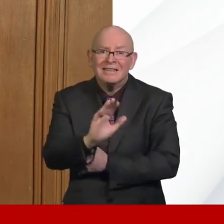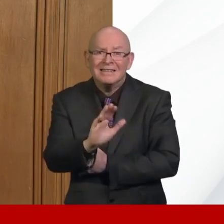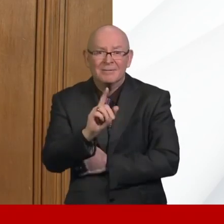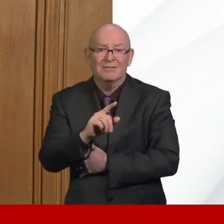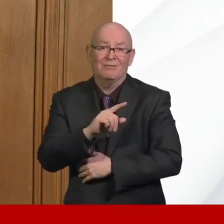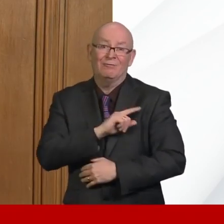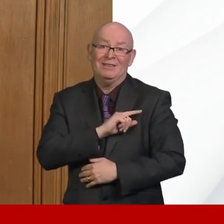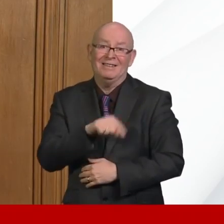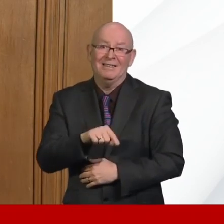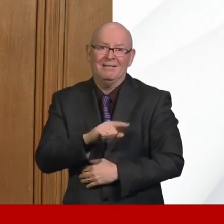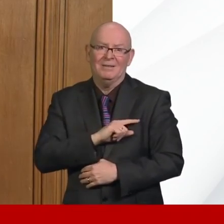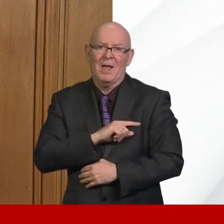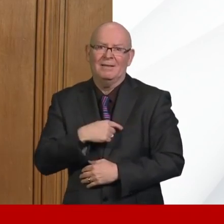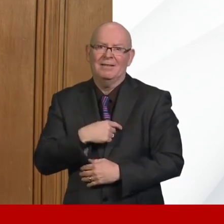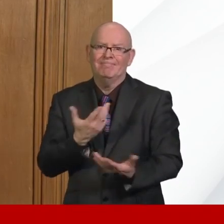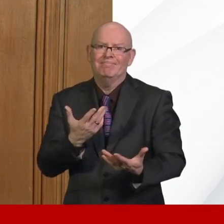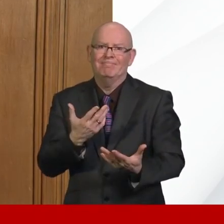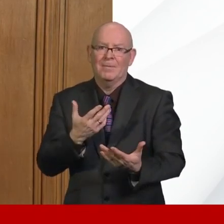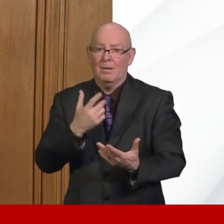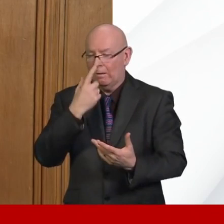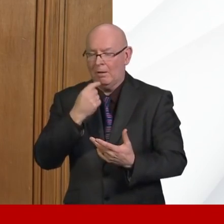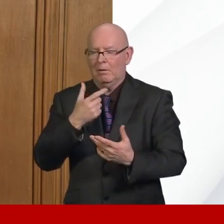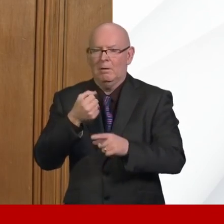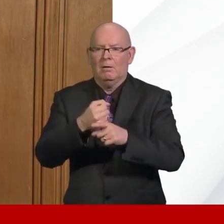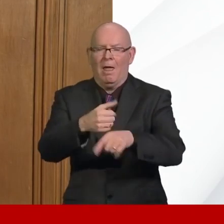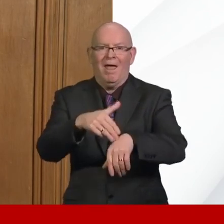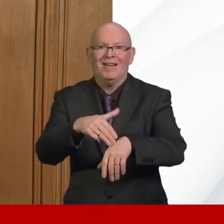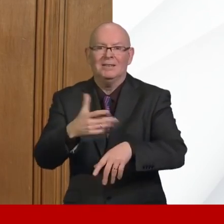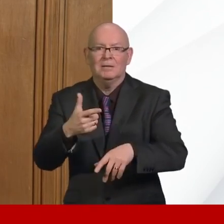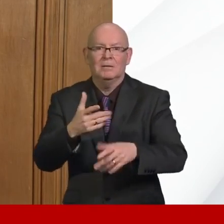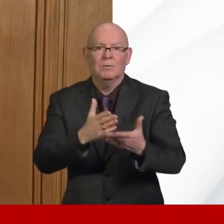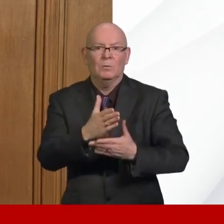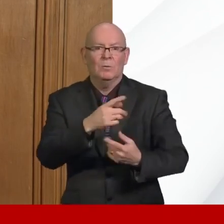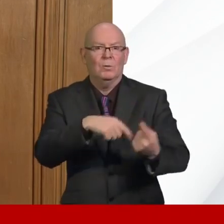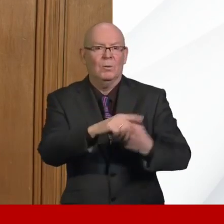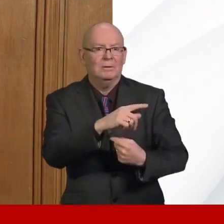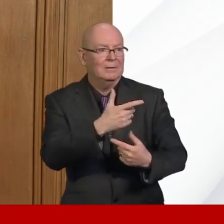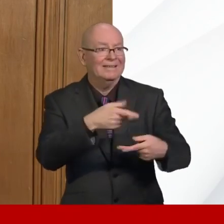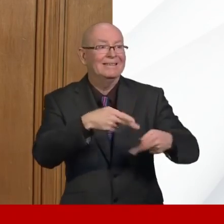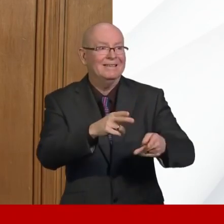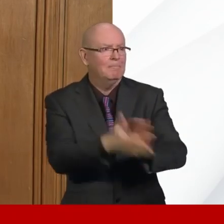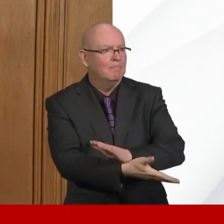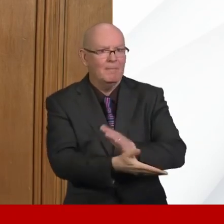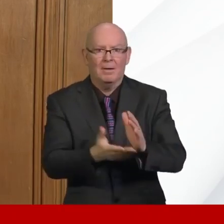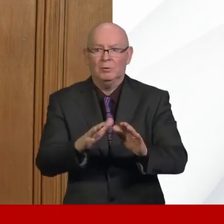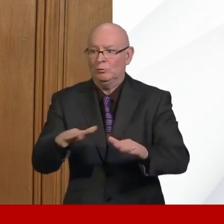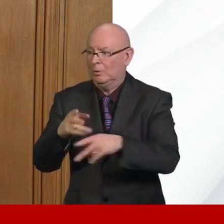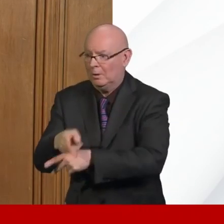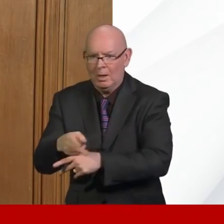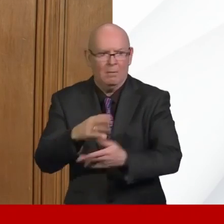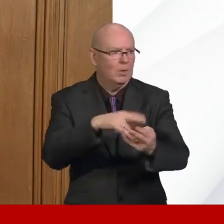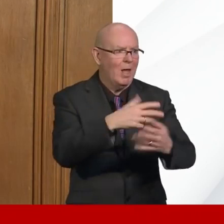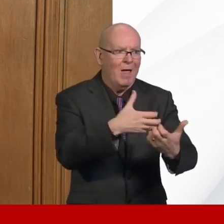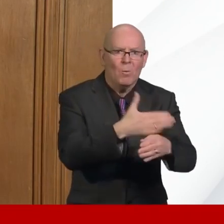the reason. Now is an important time to do it. It's not instead of, and it can't supplement the other measures. The